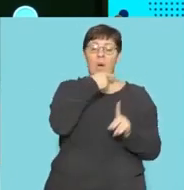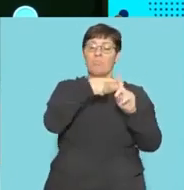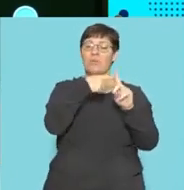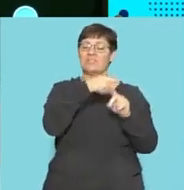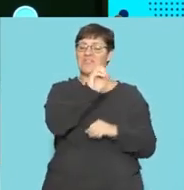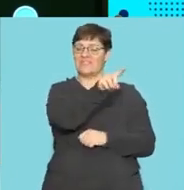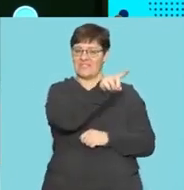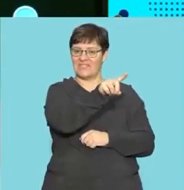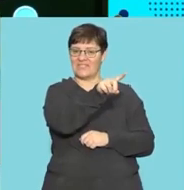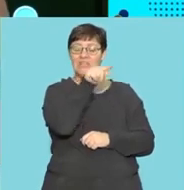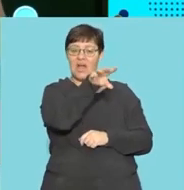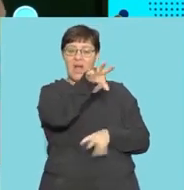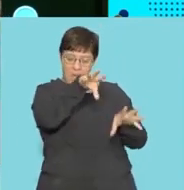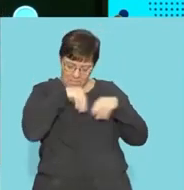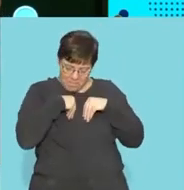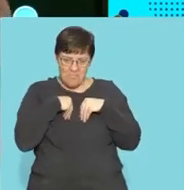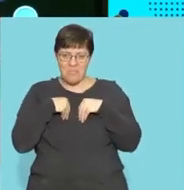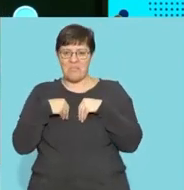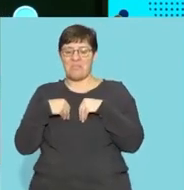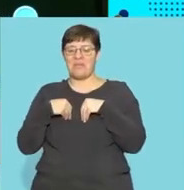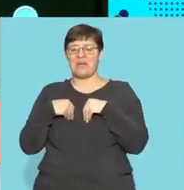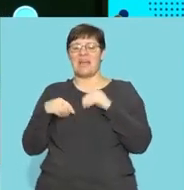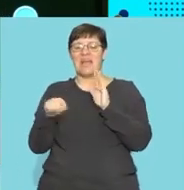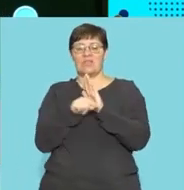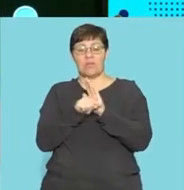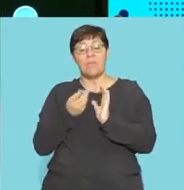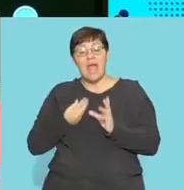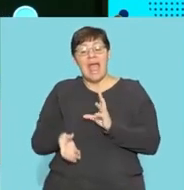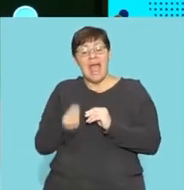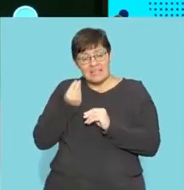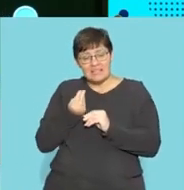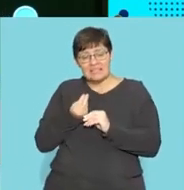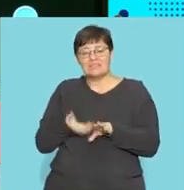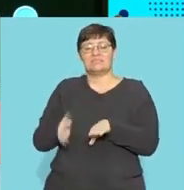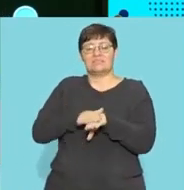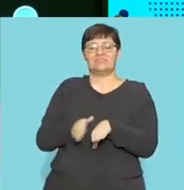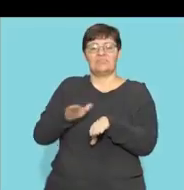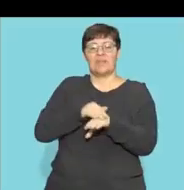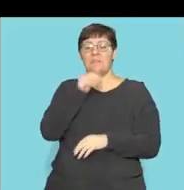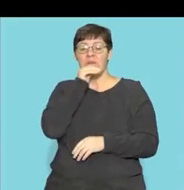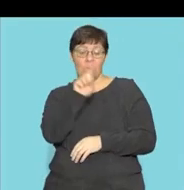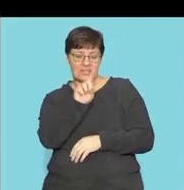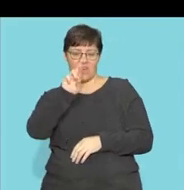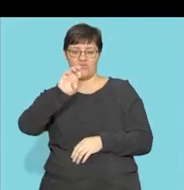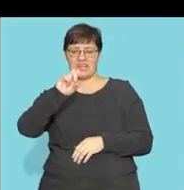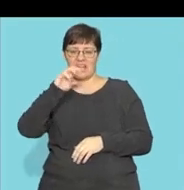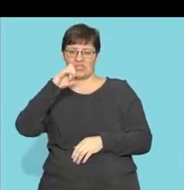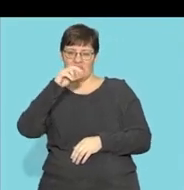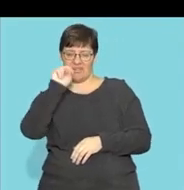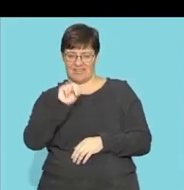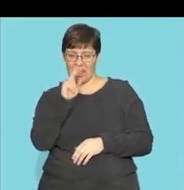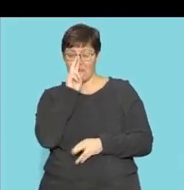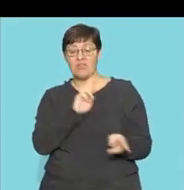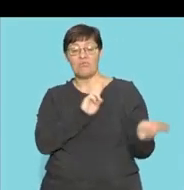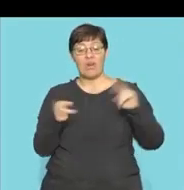And in that process, they're taking the electrons. And if they gain electrons, they're undergoing reduction.